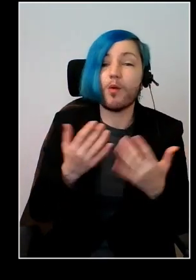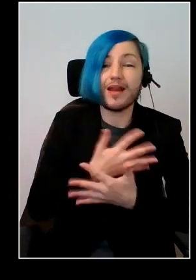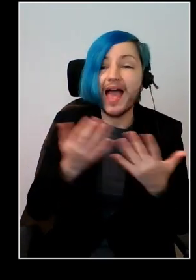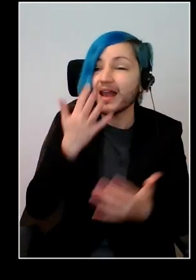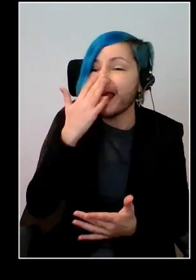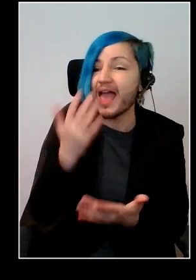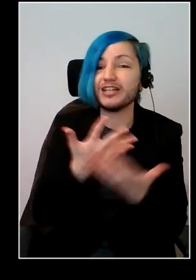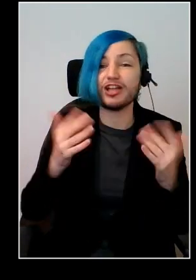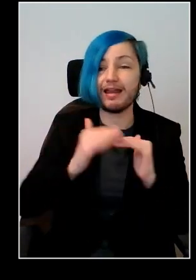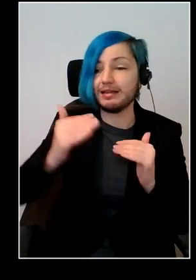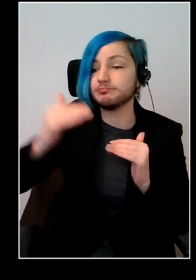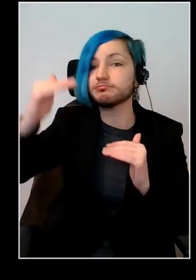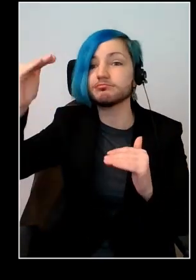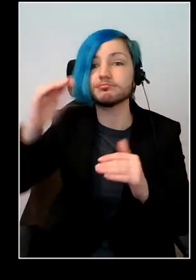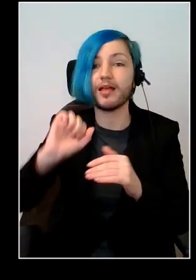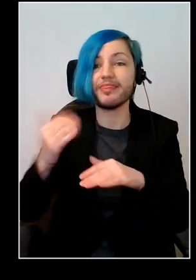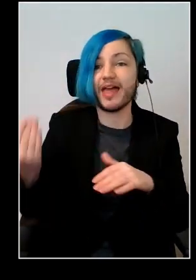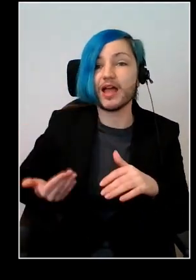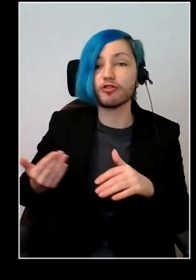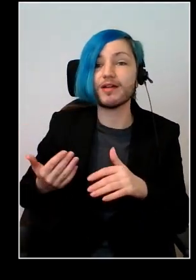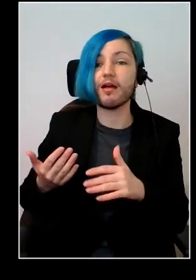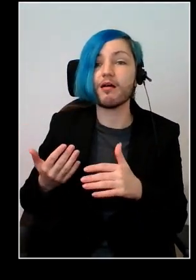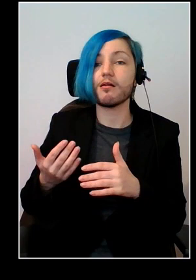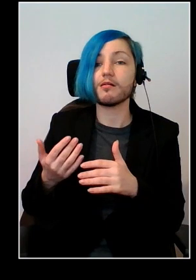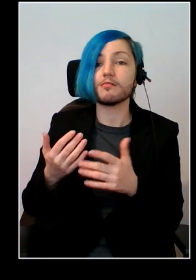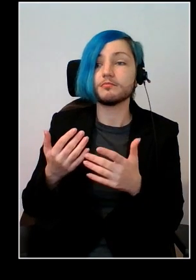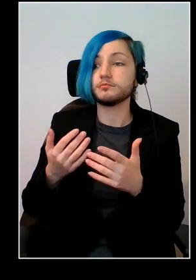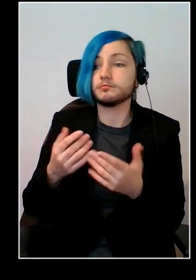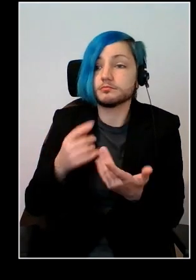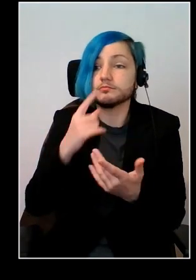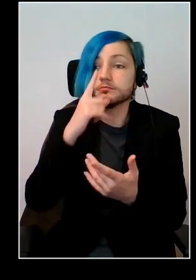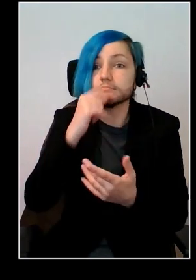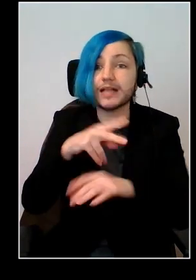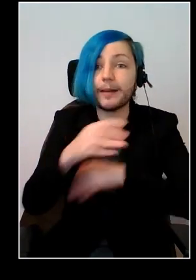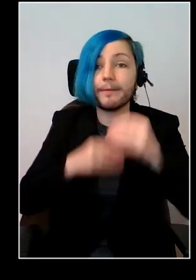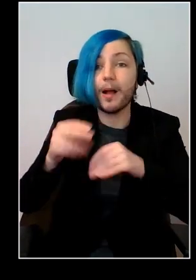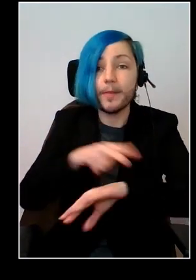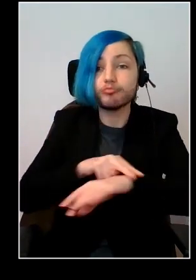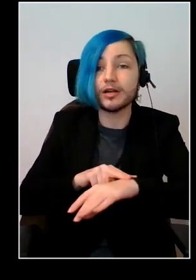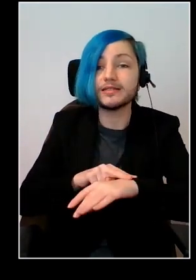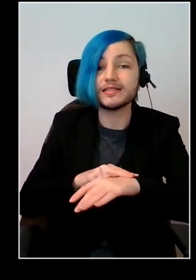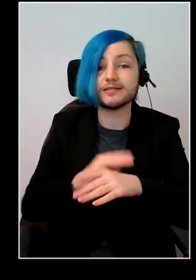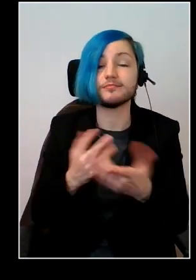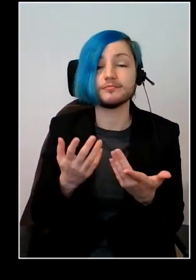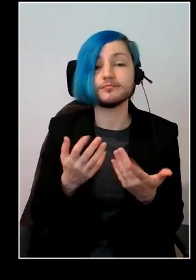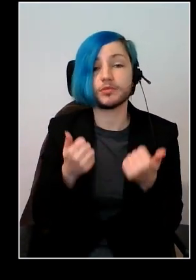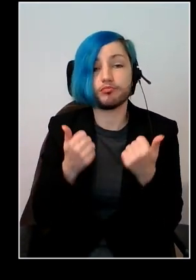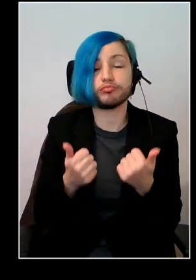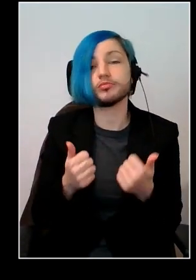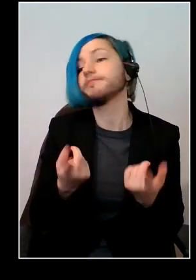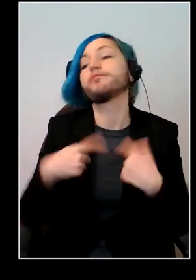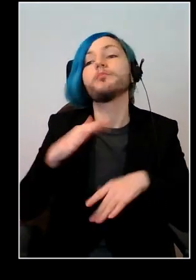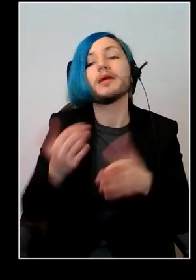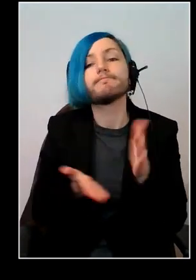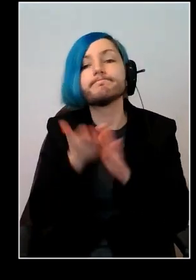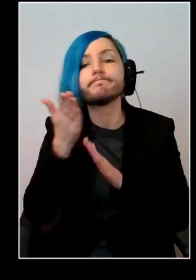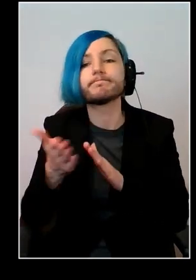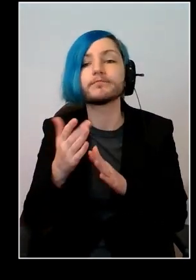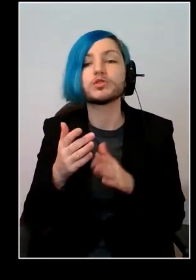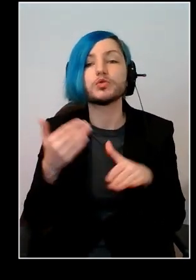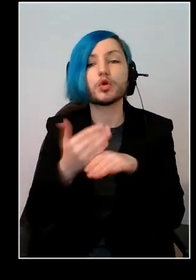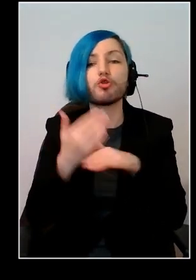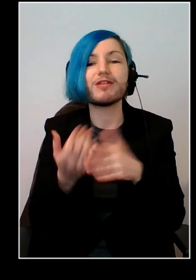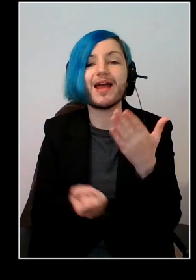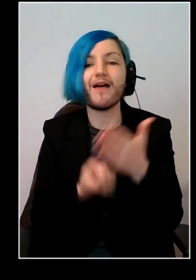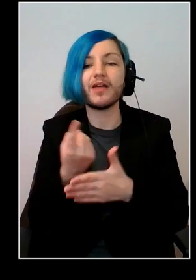of their career, and it's made our reach truly endless. We recently participated in a careers-related event in the North East with